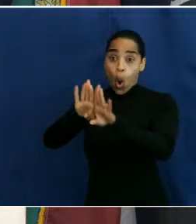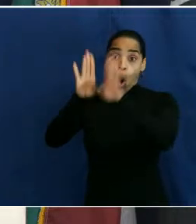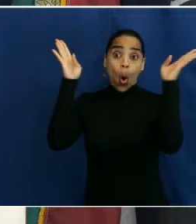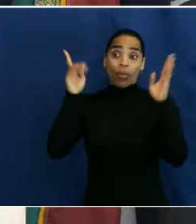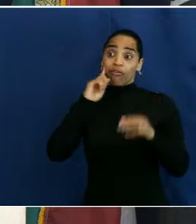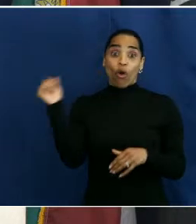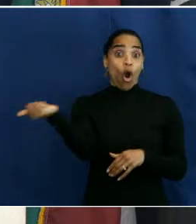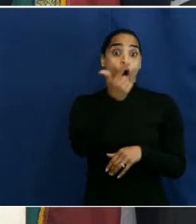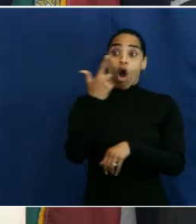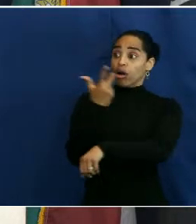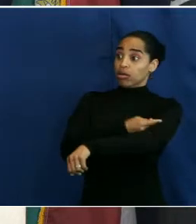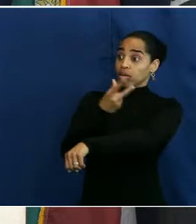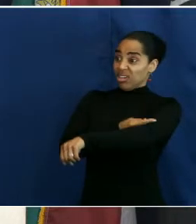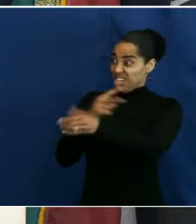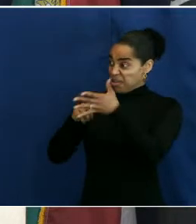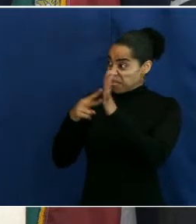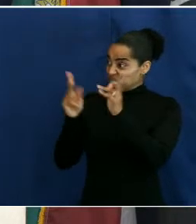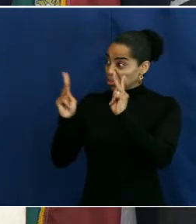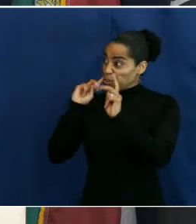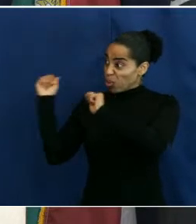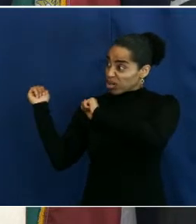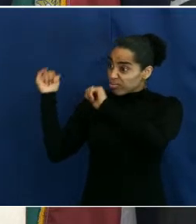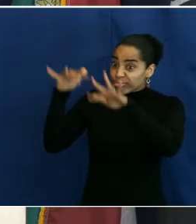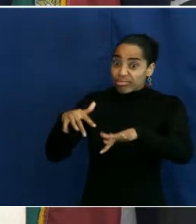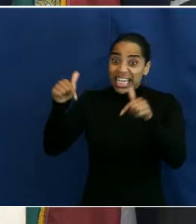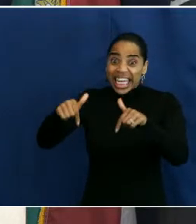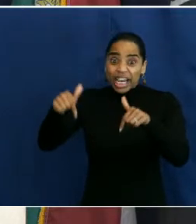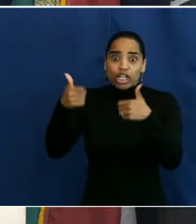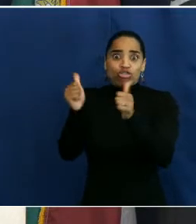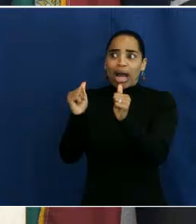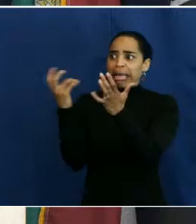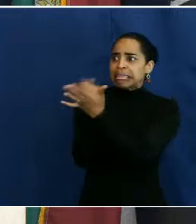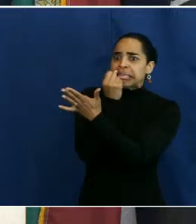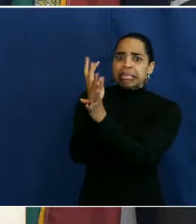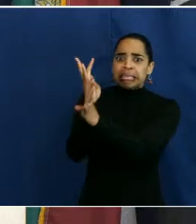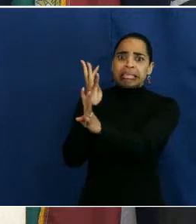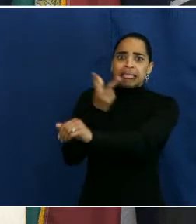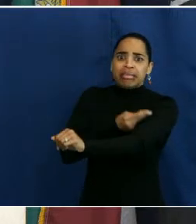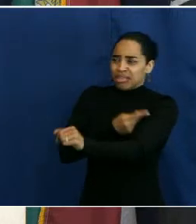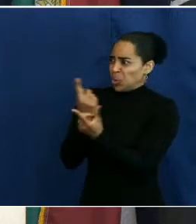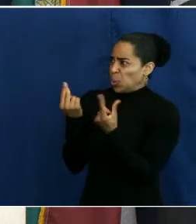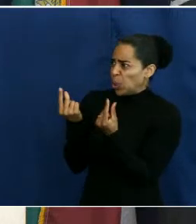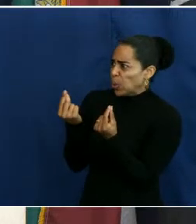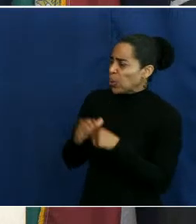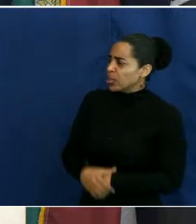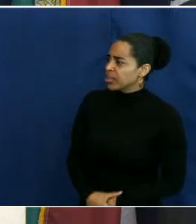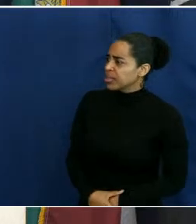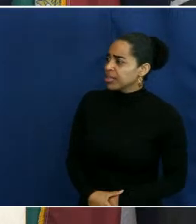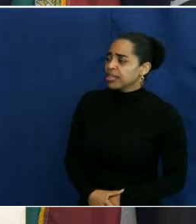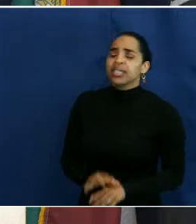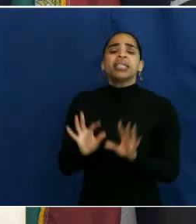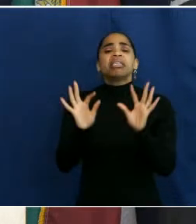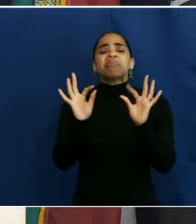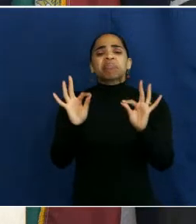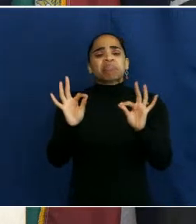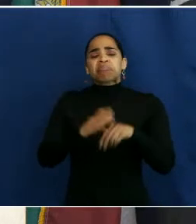people from across the state for local appointments? How do you plan to combat that, and do you plan to combat that? No, we're not particularly worried